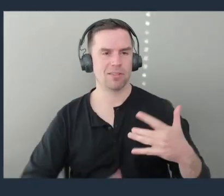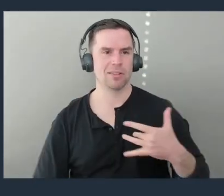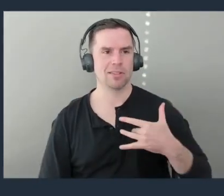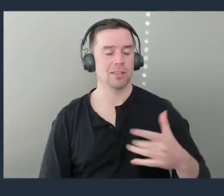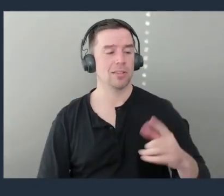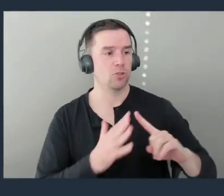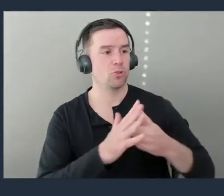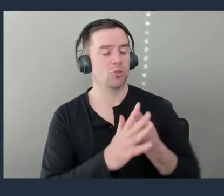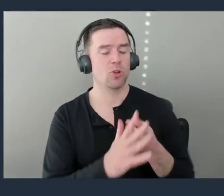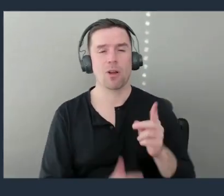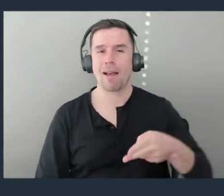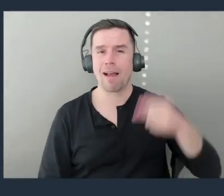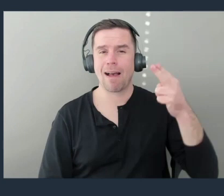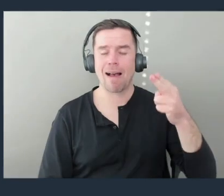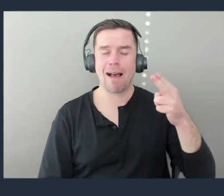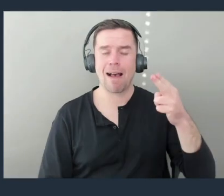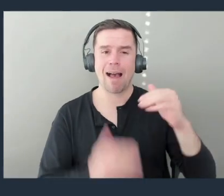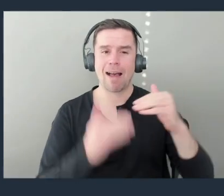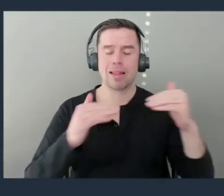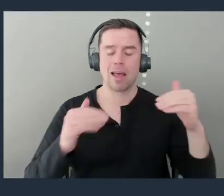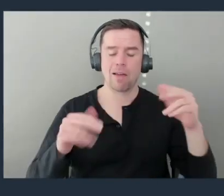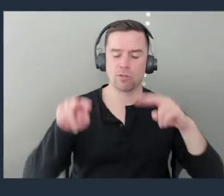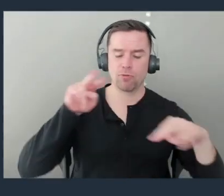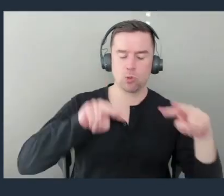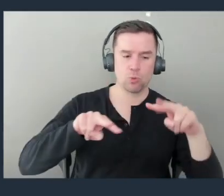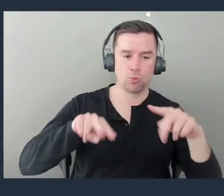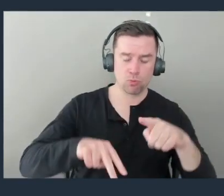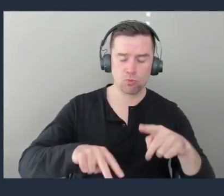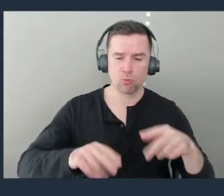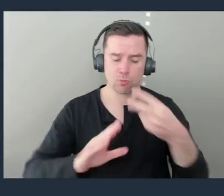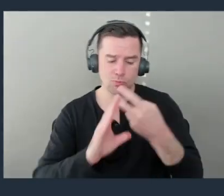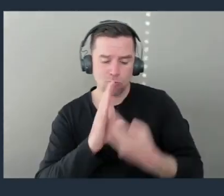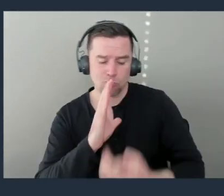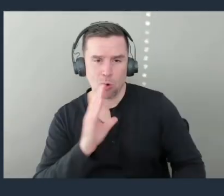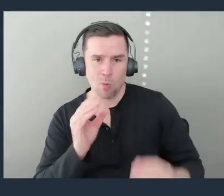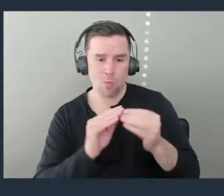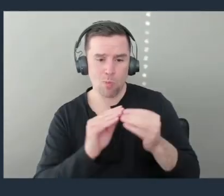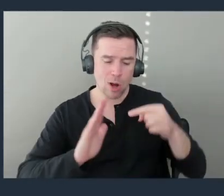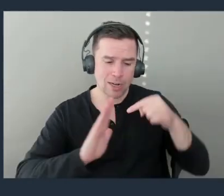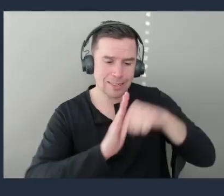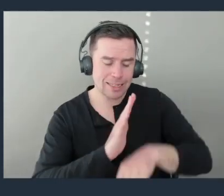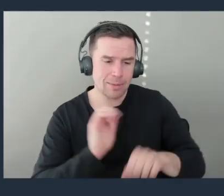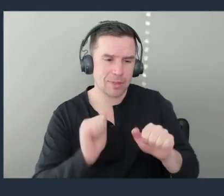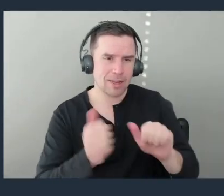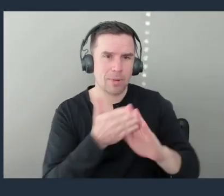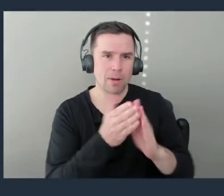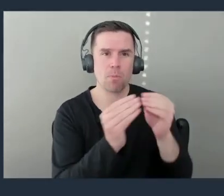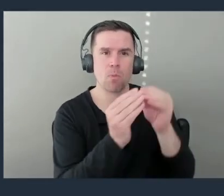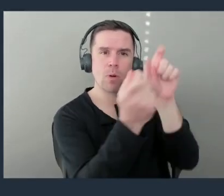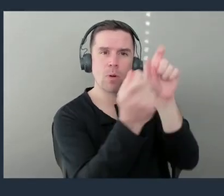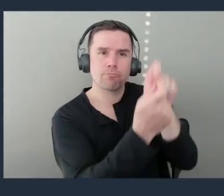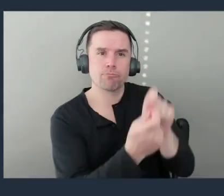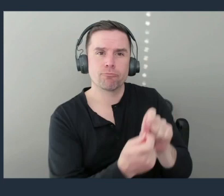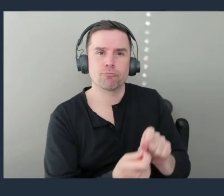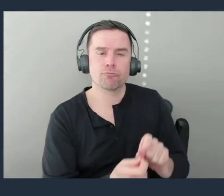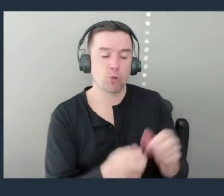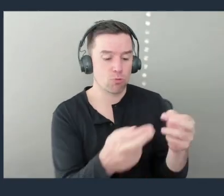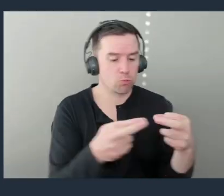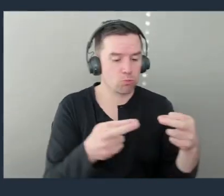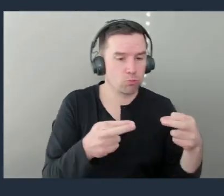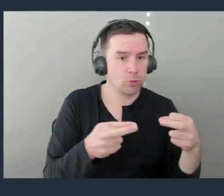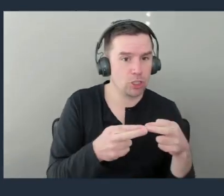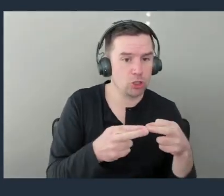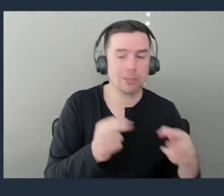level view, and as you analyze deeper, you can drill down to more granular aggregations like region, storage